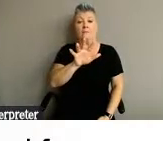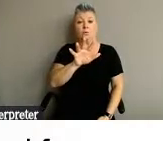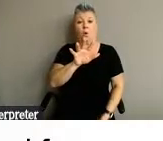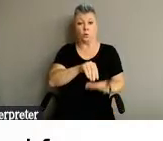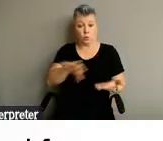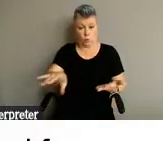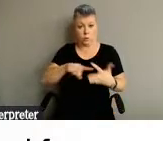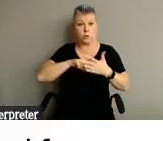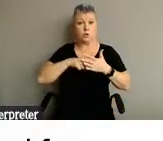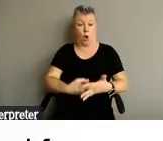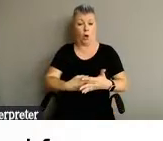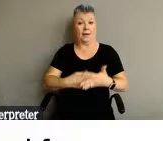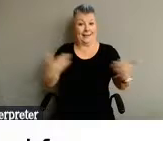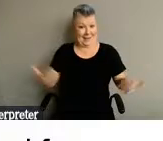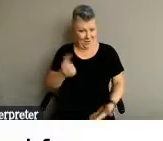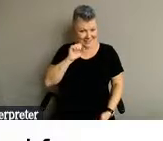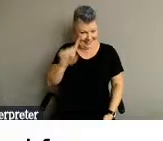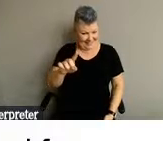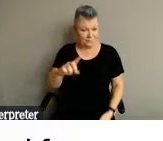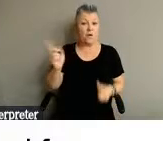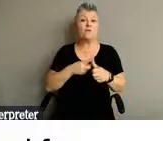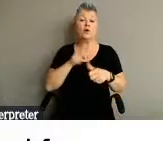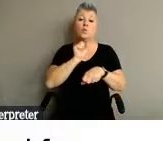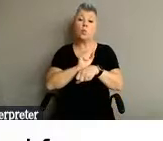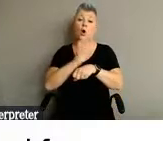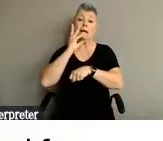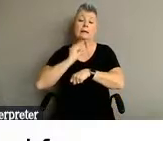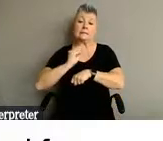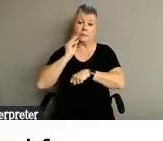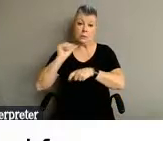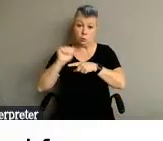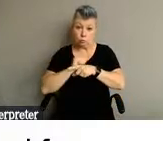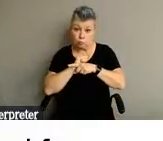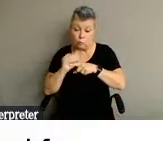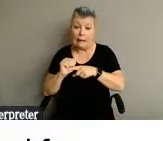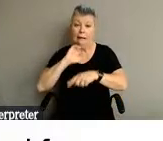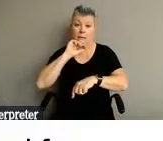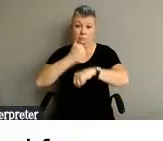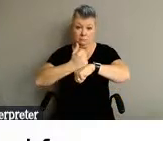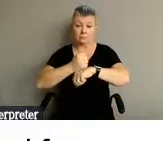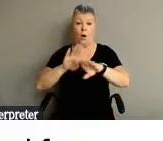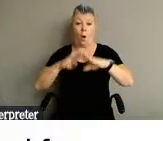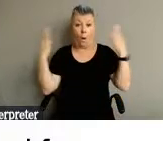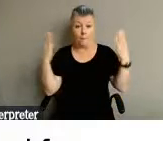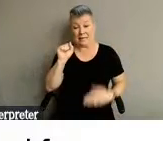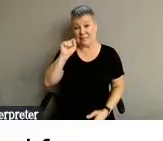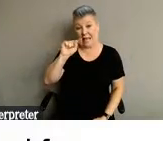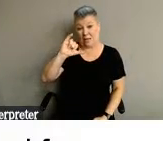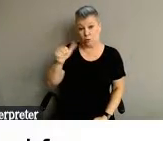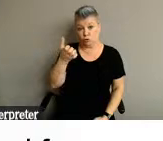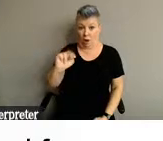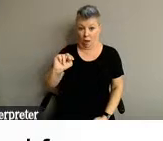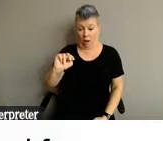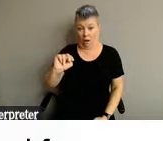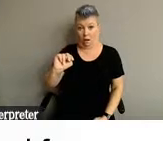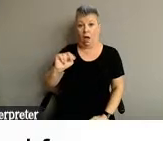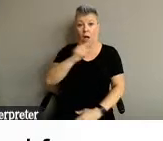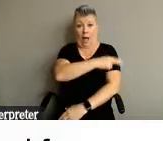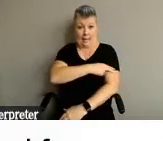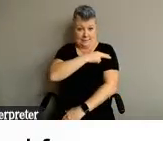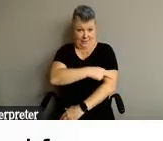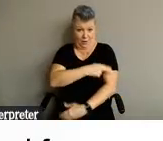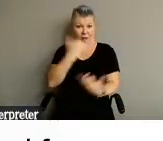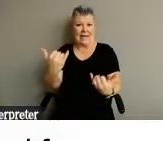SSD. The first work experience training site was opened at St. John's Hospital, which is now